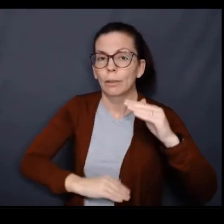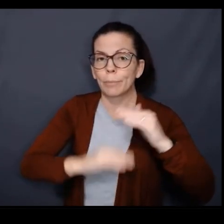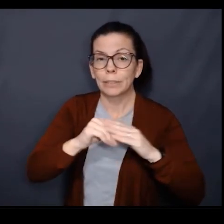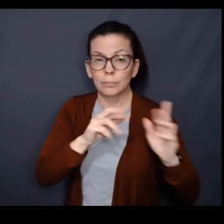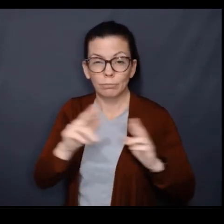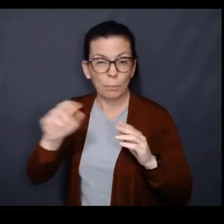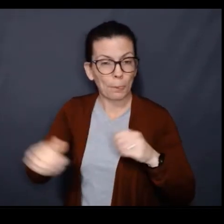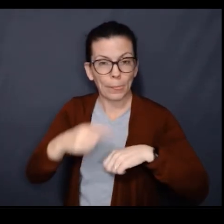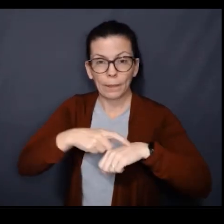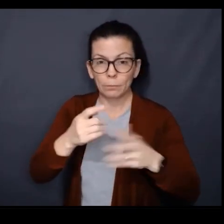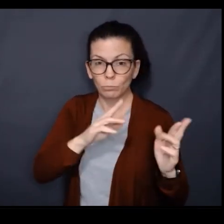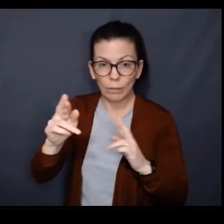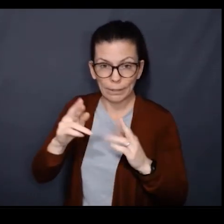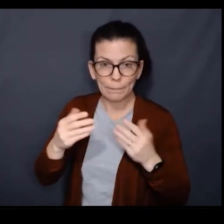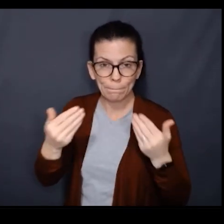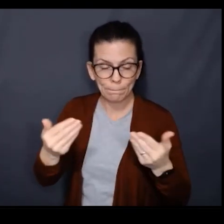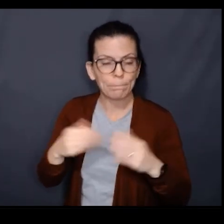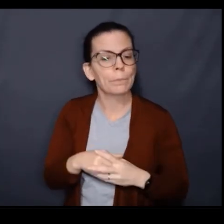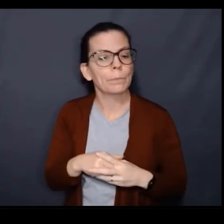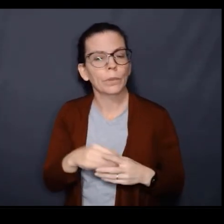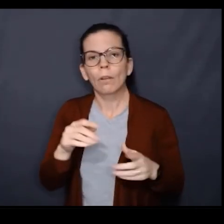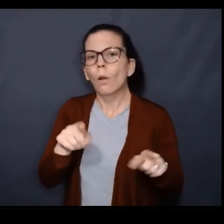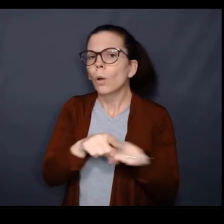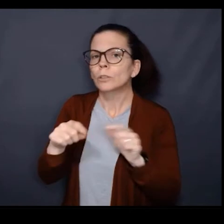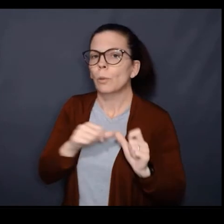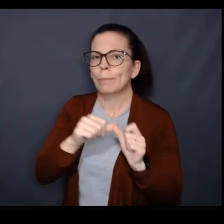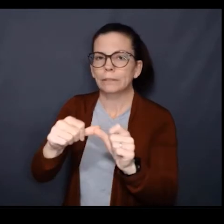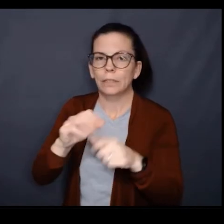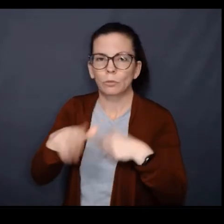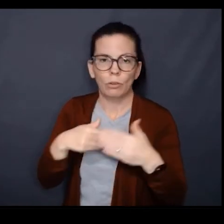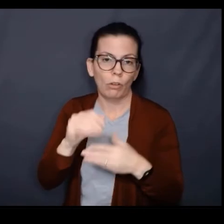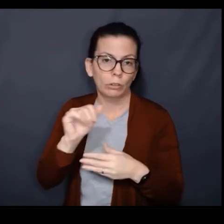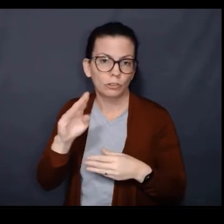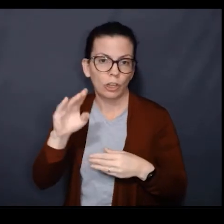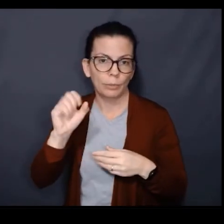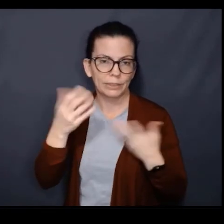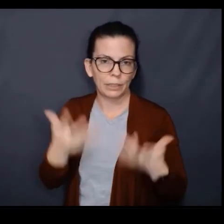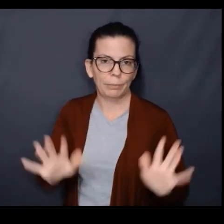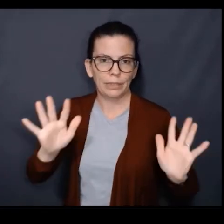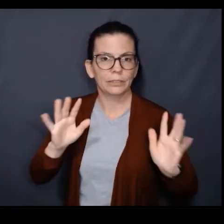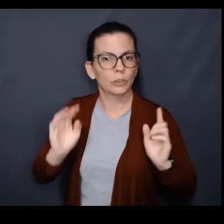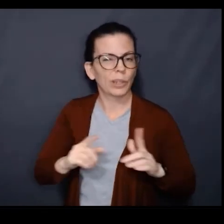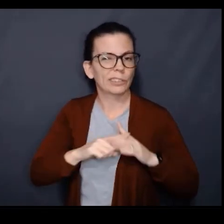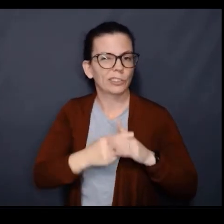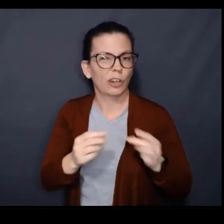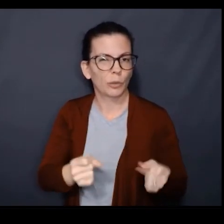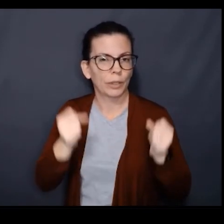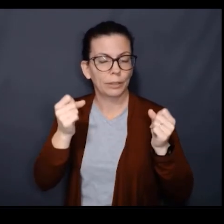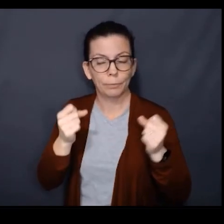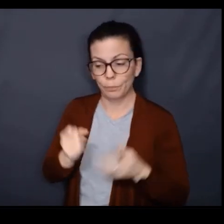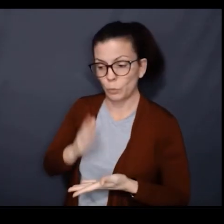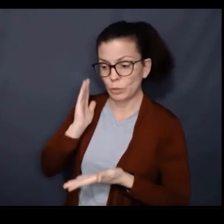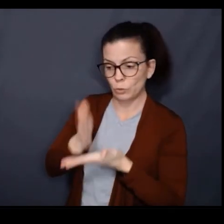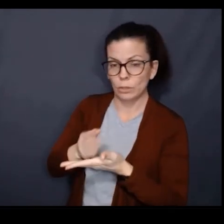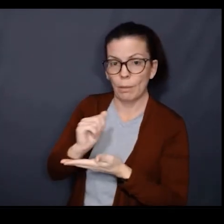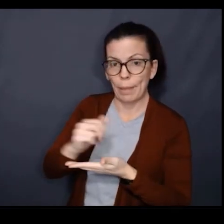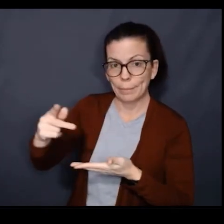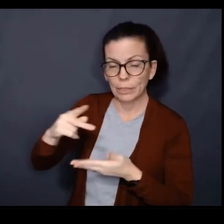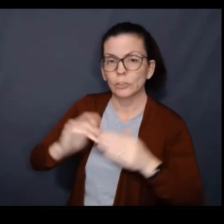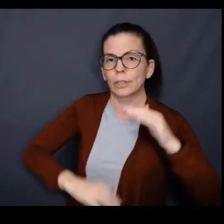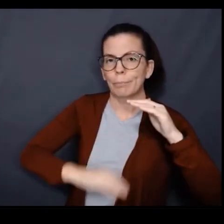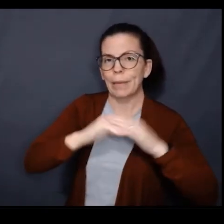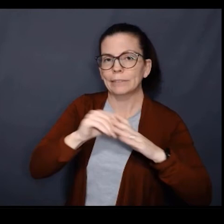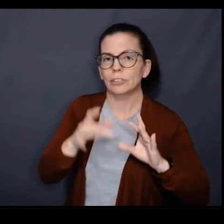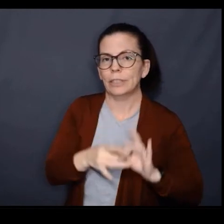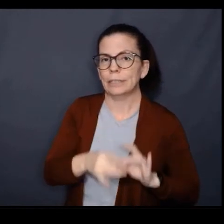Now, your pre-initialized capacity is ready whenever you want to start your jobs. It's also maintained when all jobs are complete so they can start quickly.